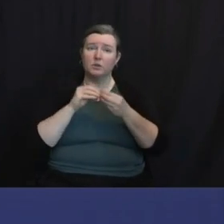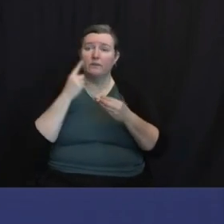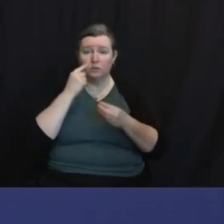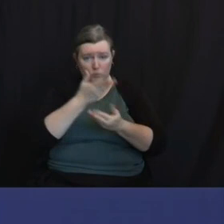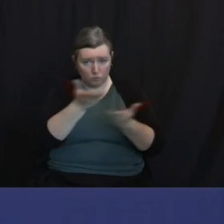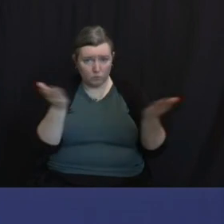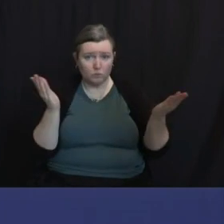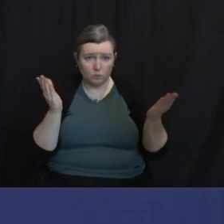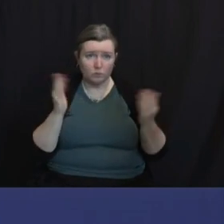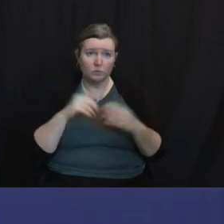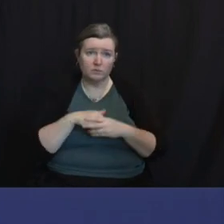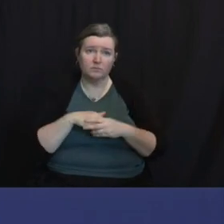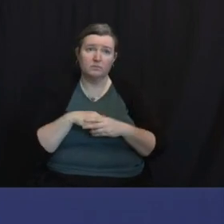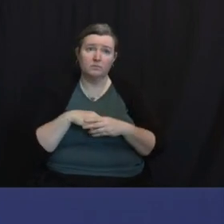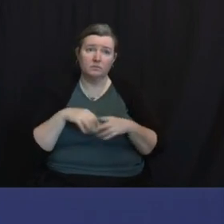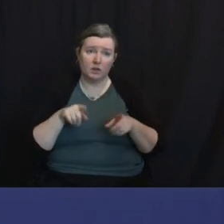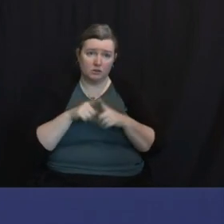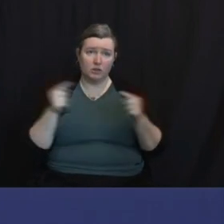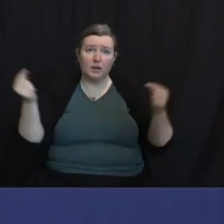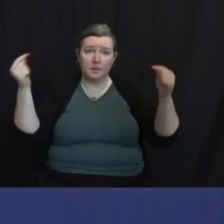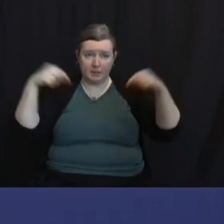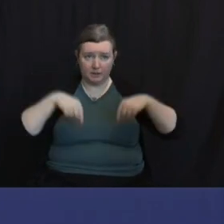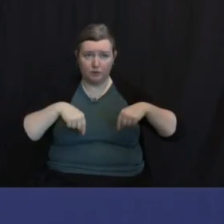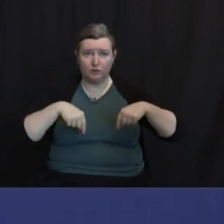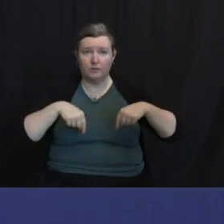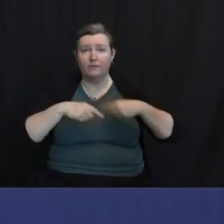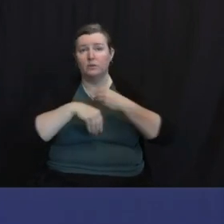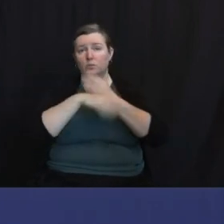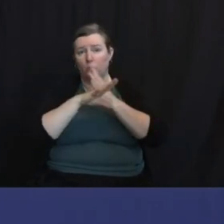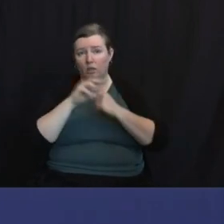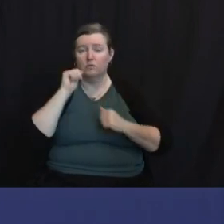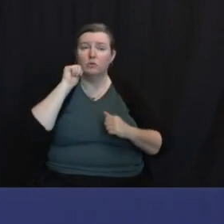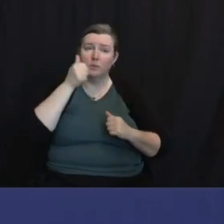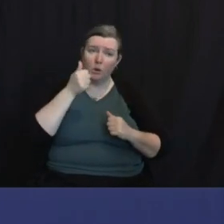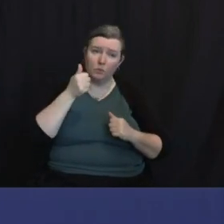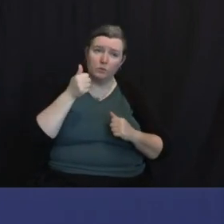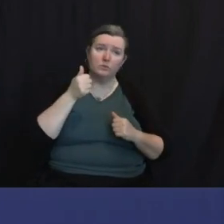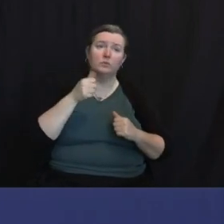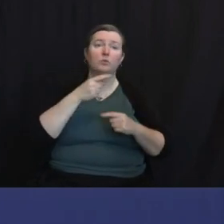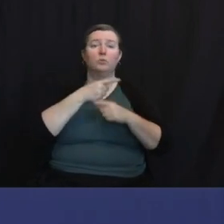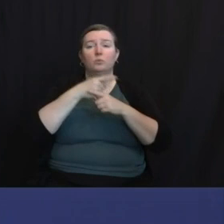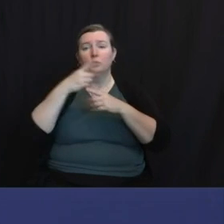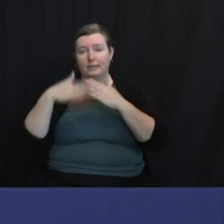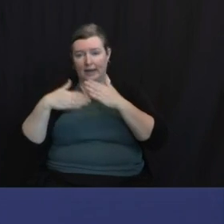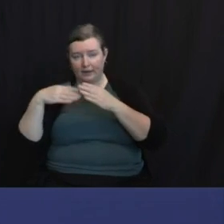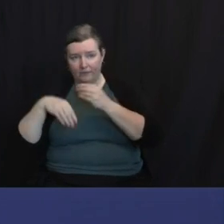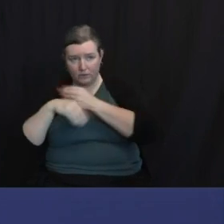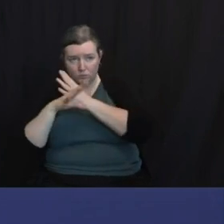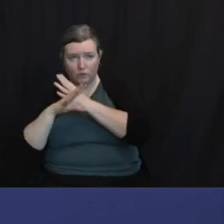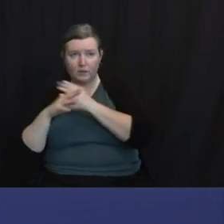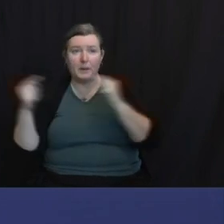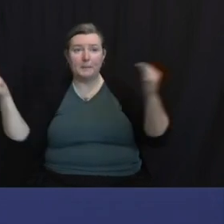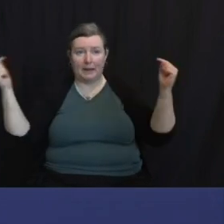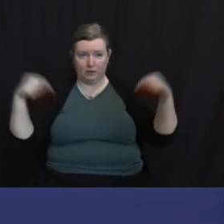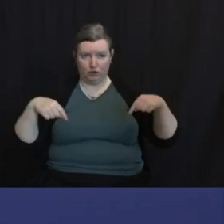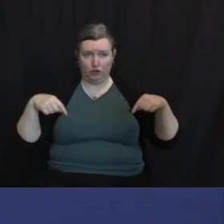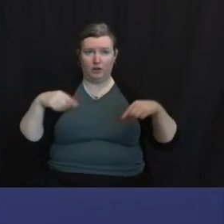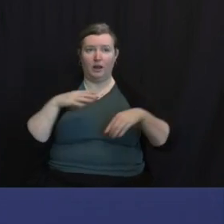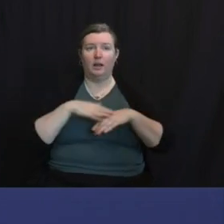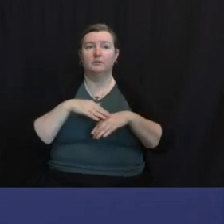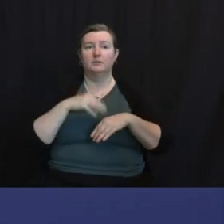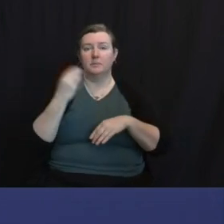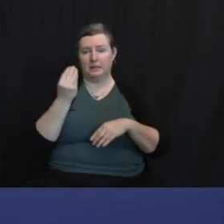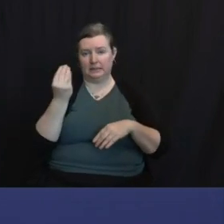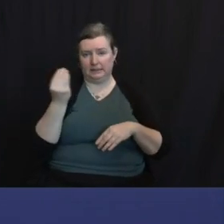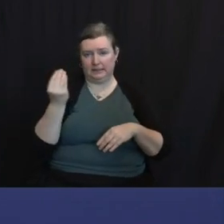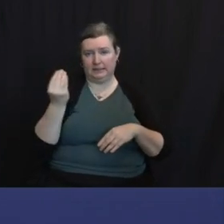back, unless you hear otherwise, virtual tomorrow, virtual over the weekend, back in person on Monday at 1 o'clock, Monday,